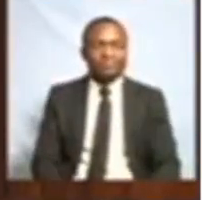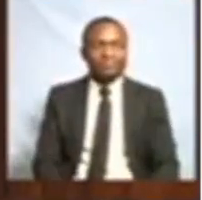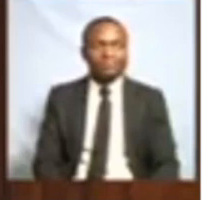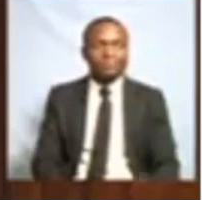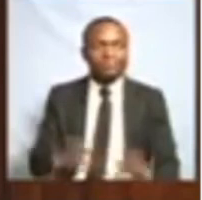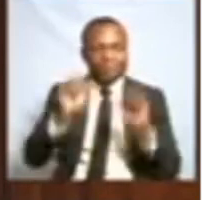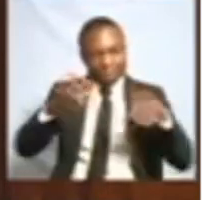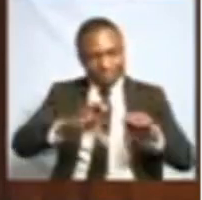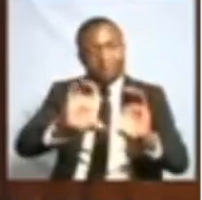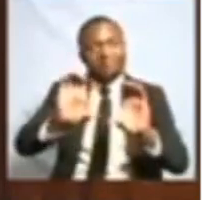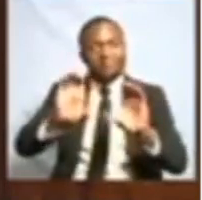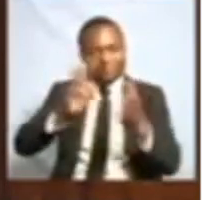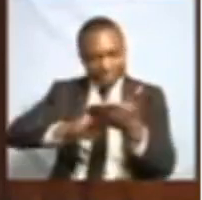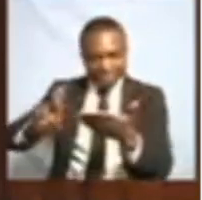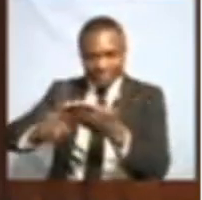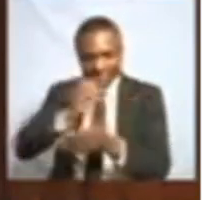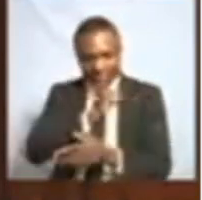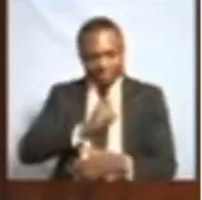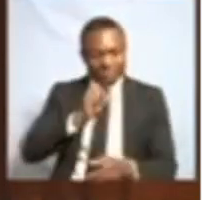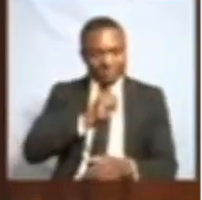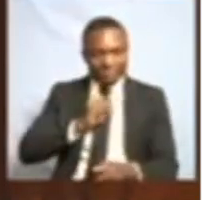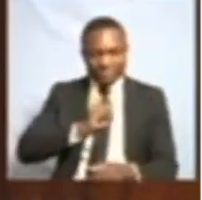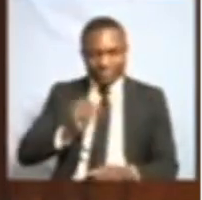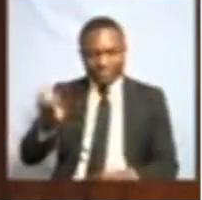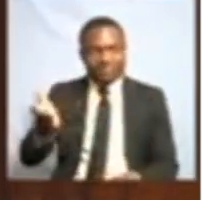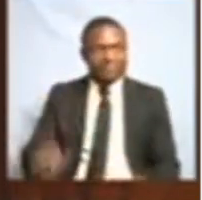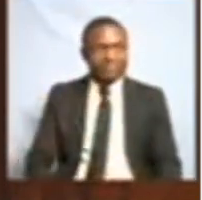You may proceed and read the apology.